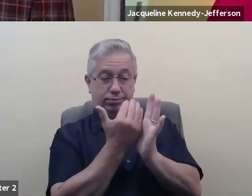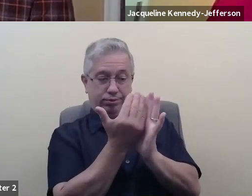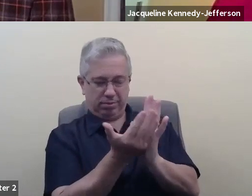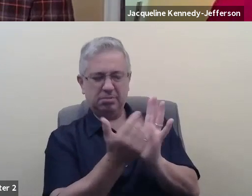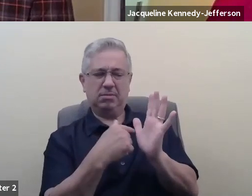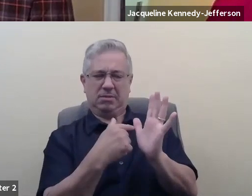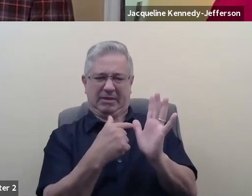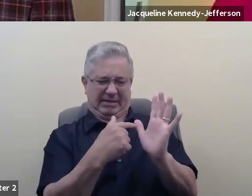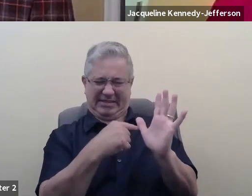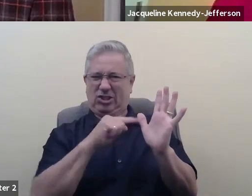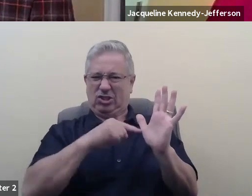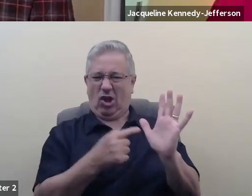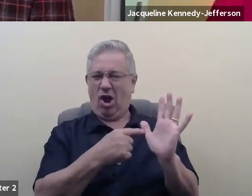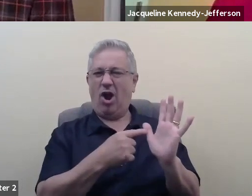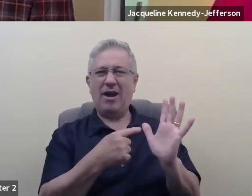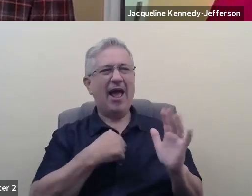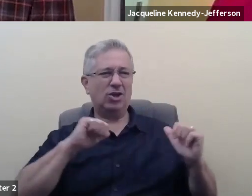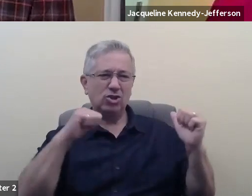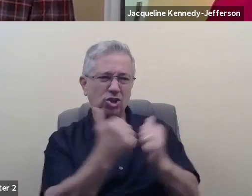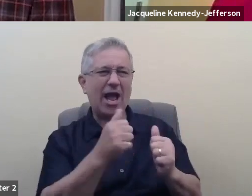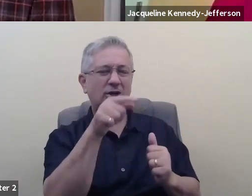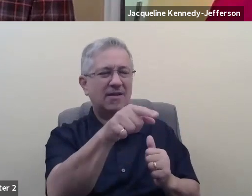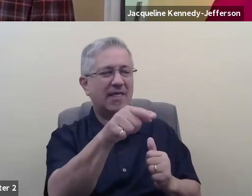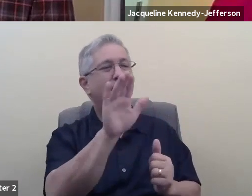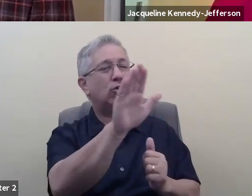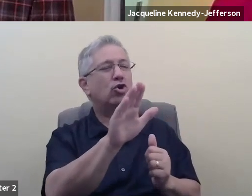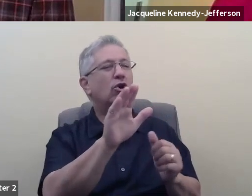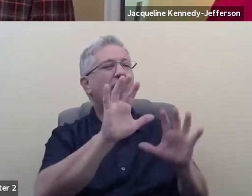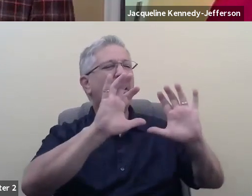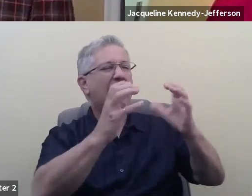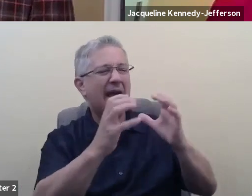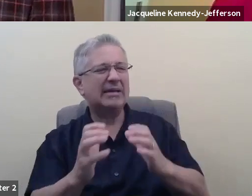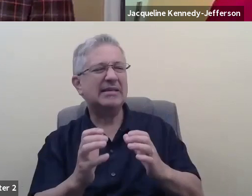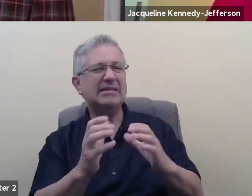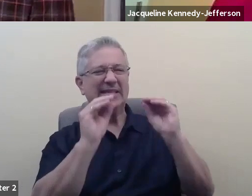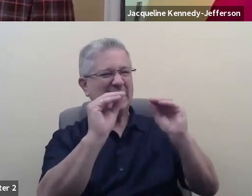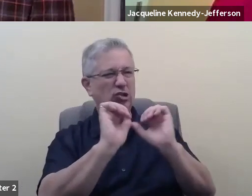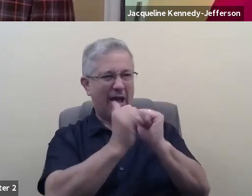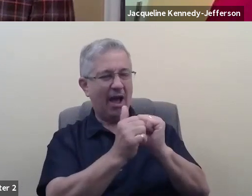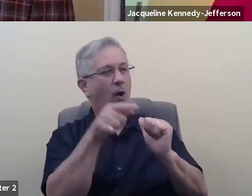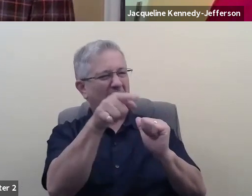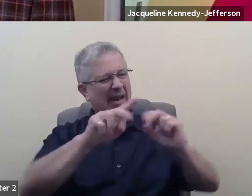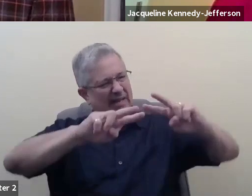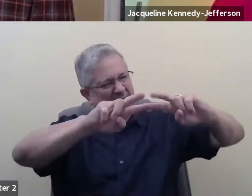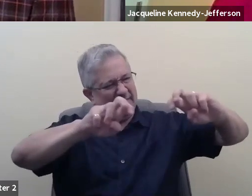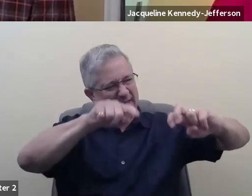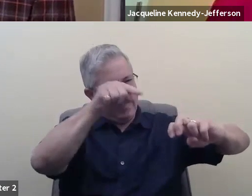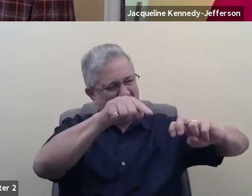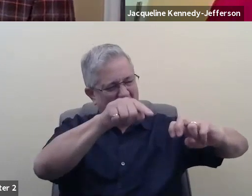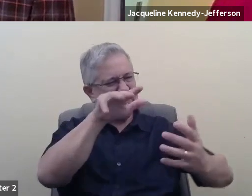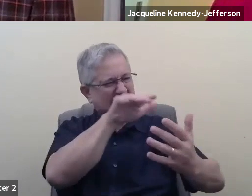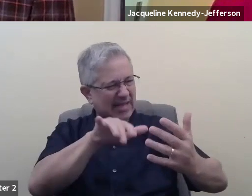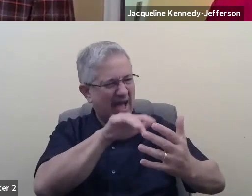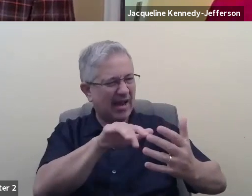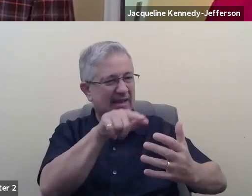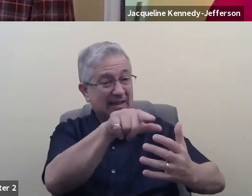challenged them to do some self-reflection. And out of that conversation, 2 faculty members have now formed a larger group